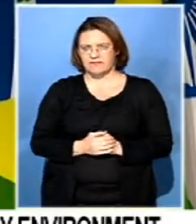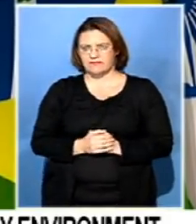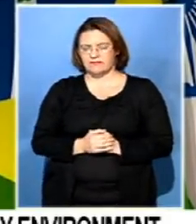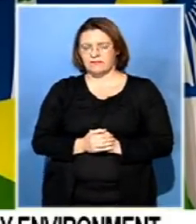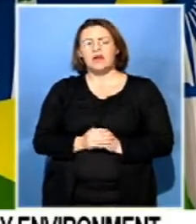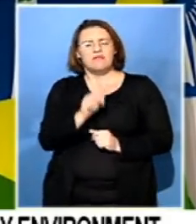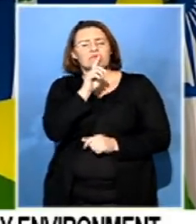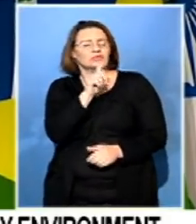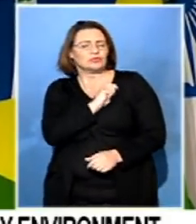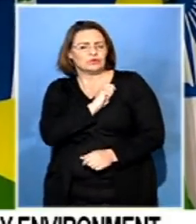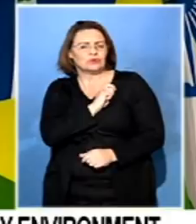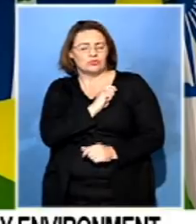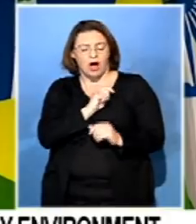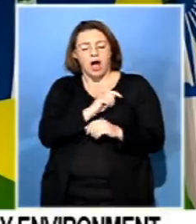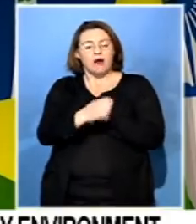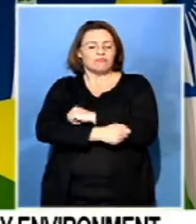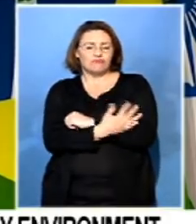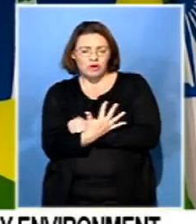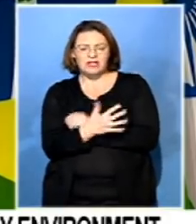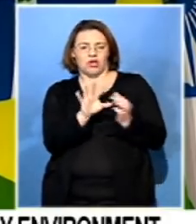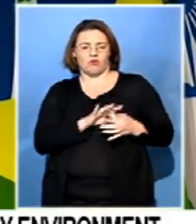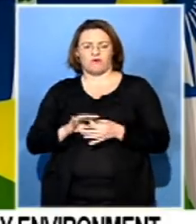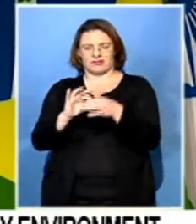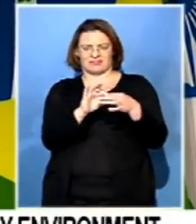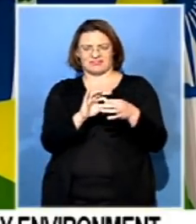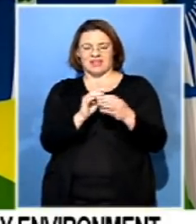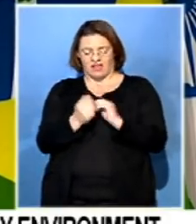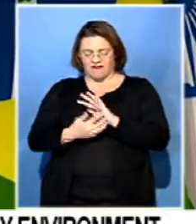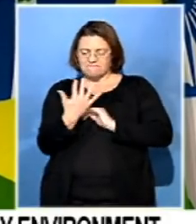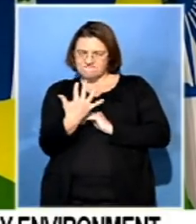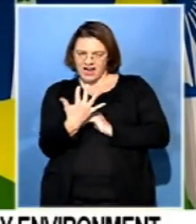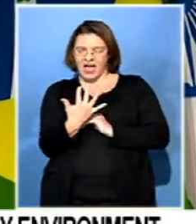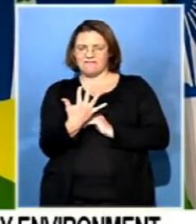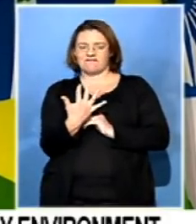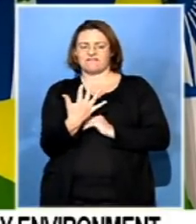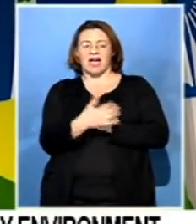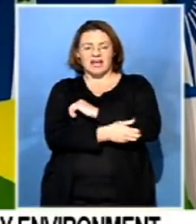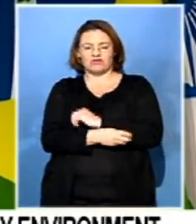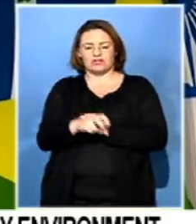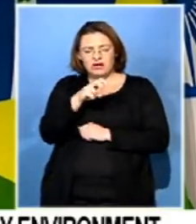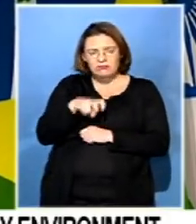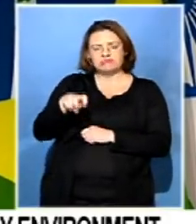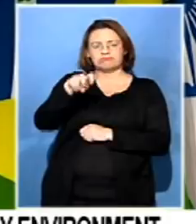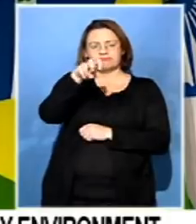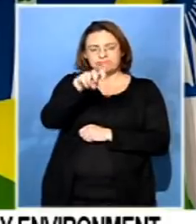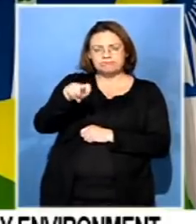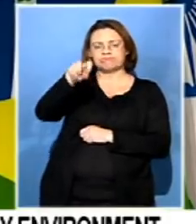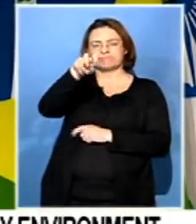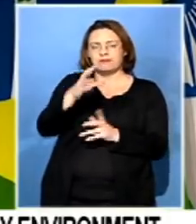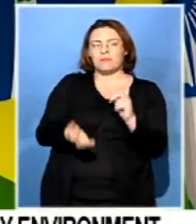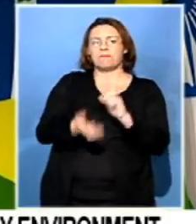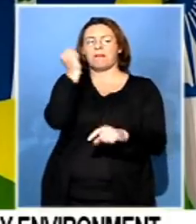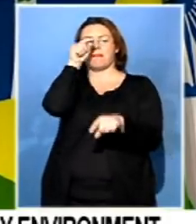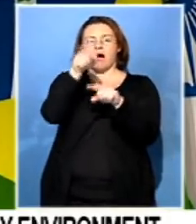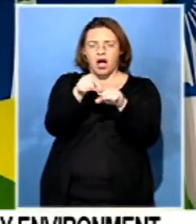Indeed, the history of BRICS cooperation is a journey of our five countries climbing great hills only to